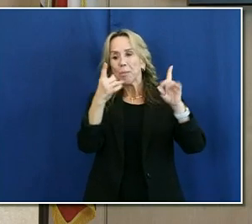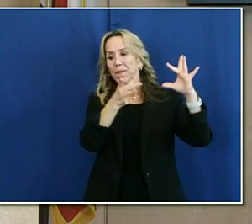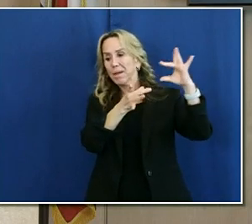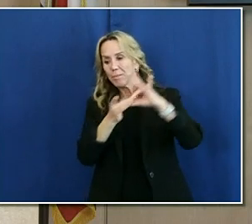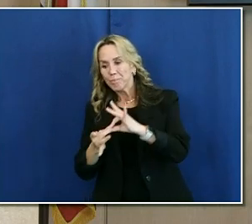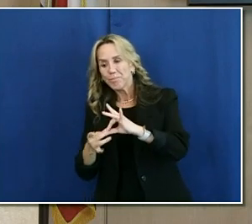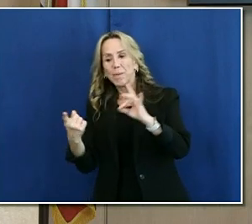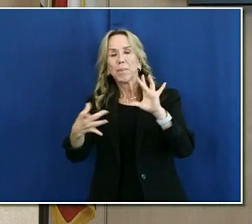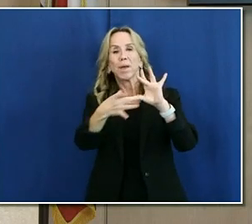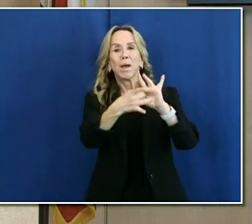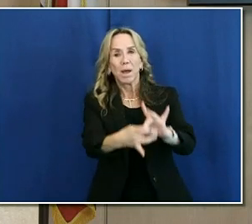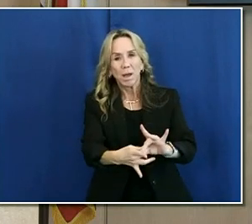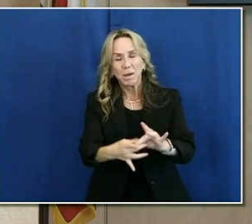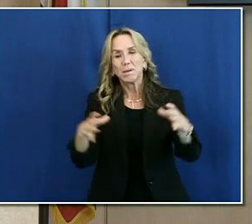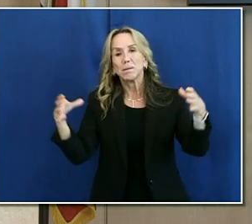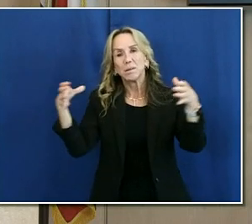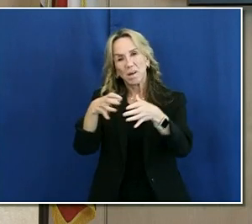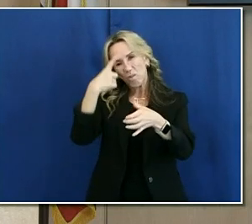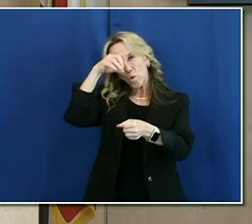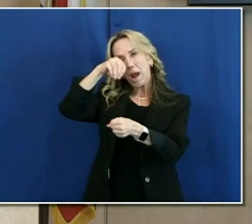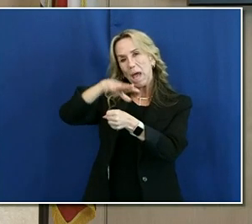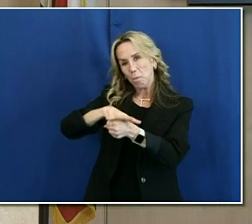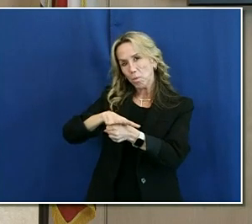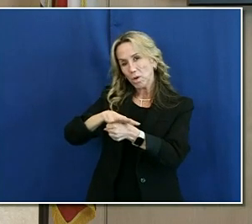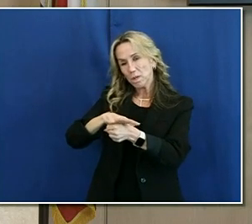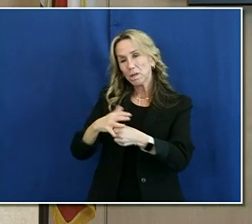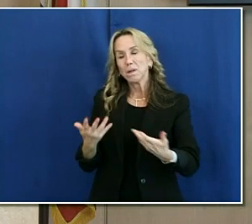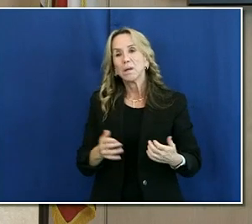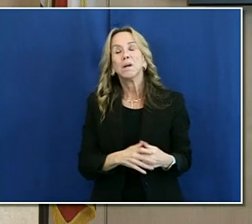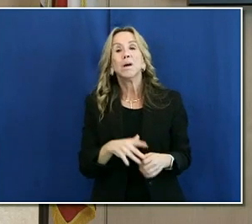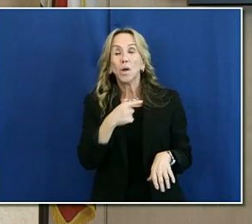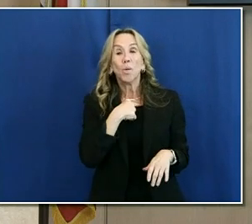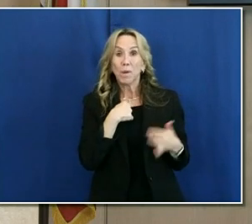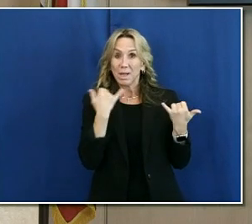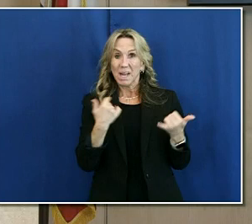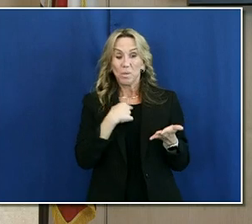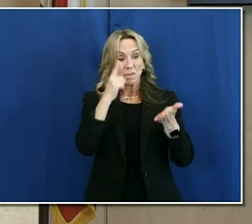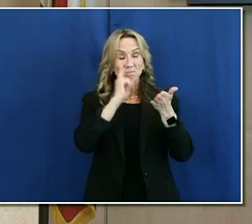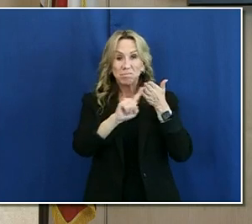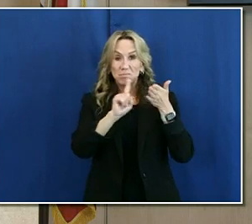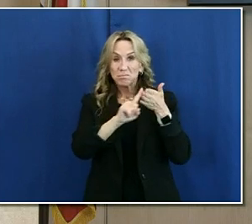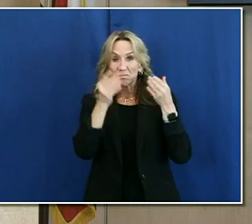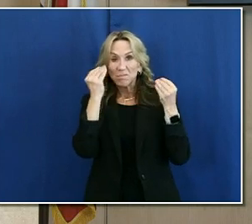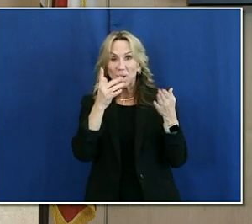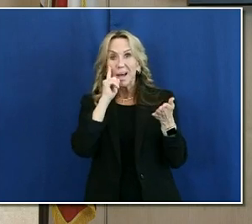specific outbreak. We are investigating one particular